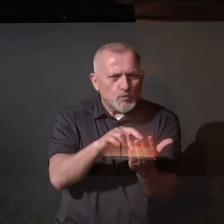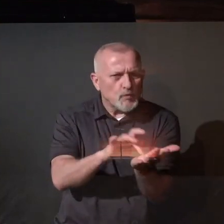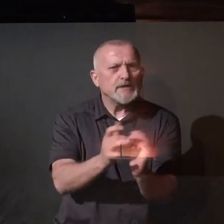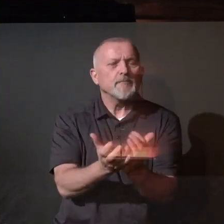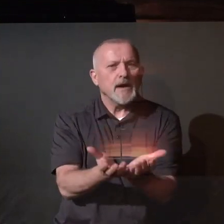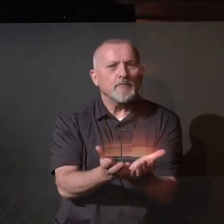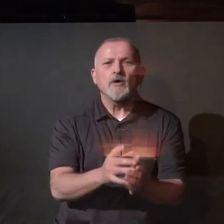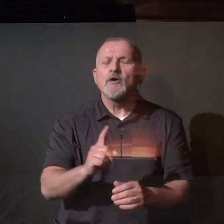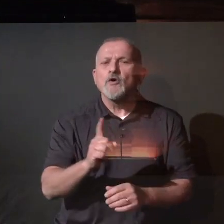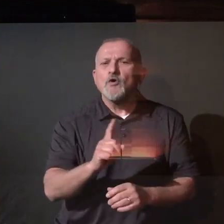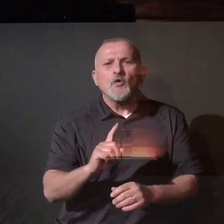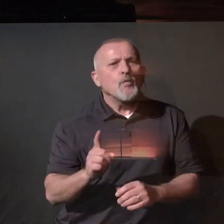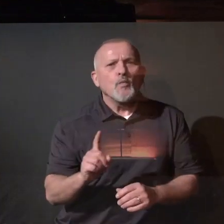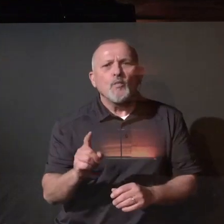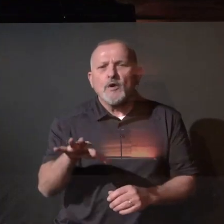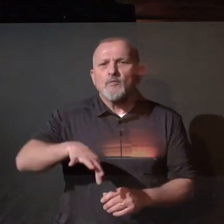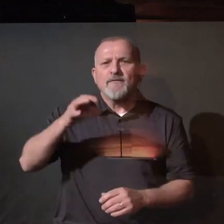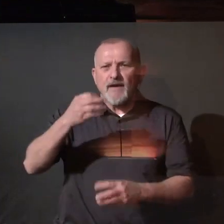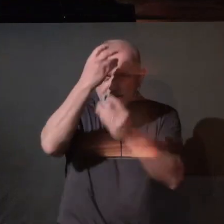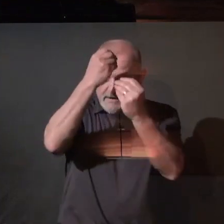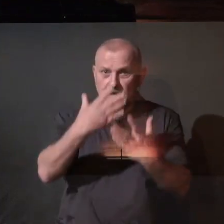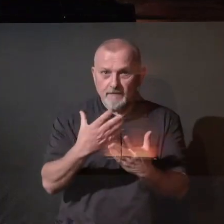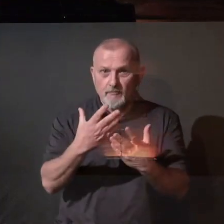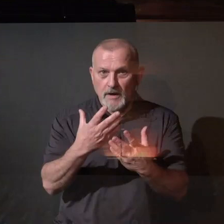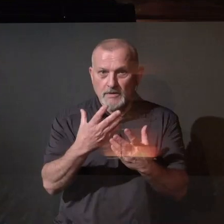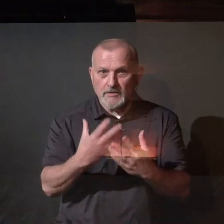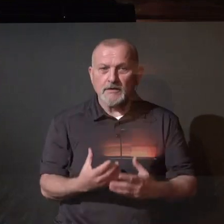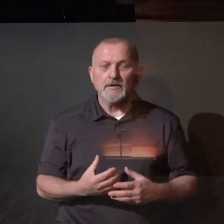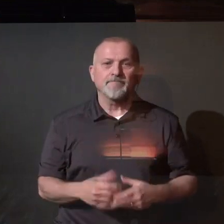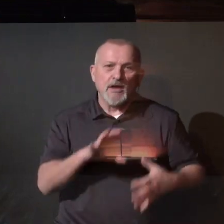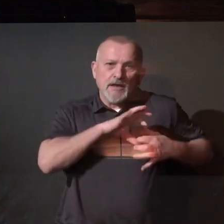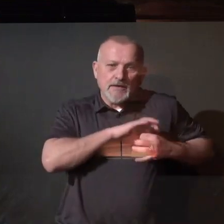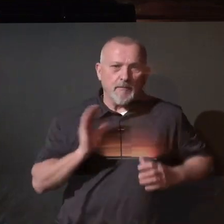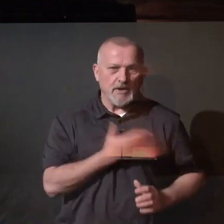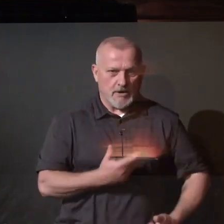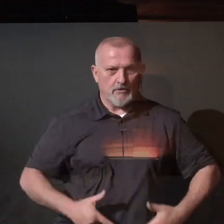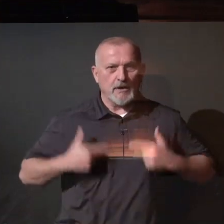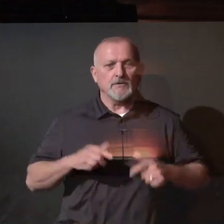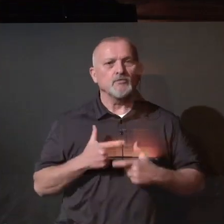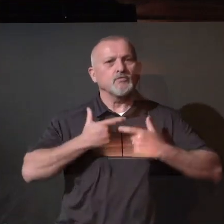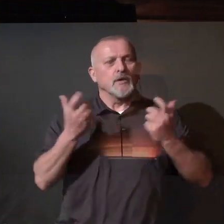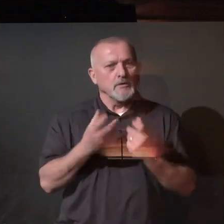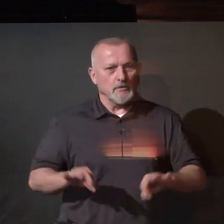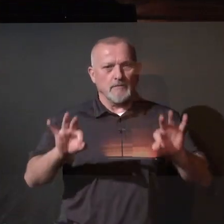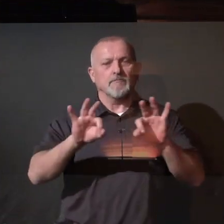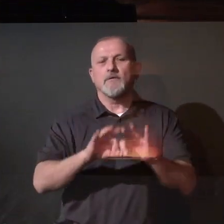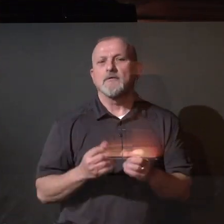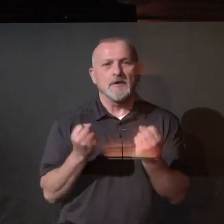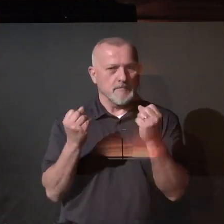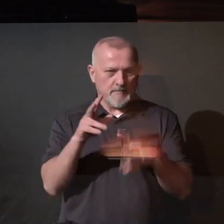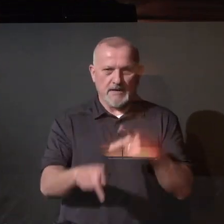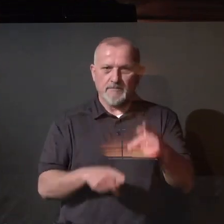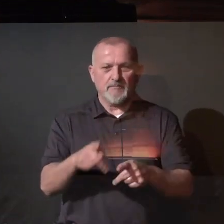the Bible, where we go to find information and how to apply that into our lives is incredibly important. That's something that a